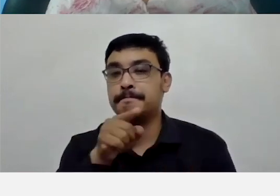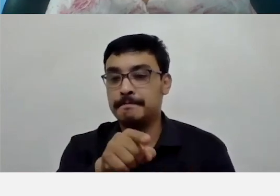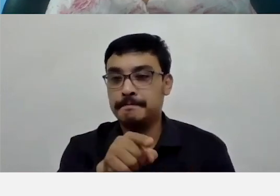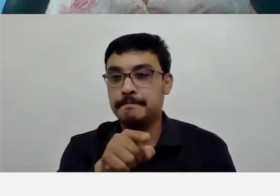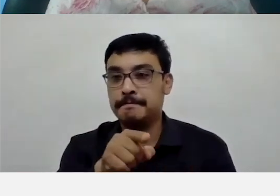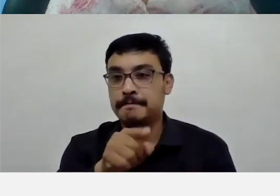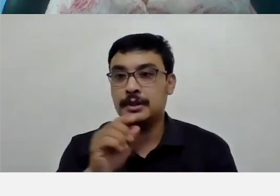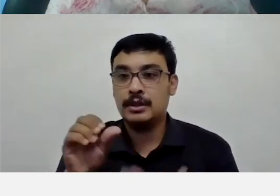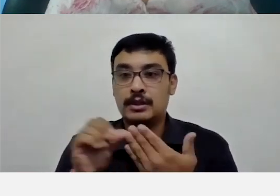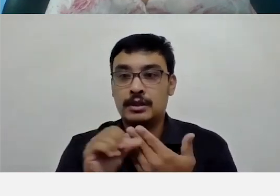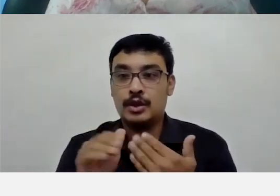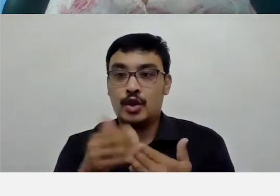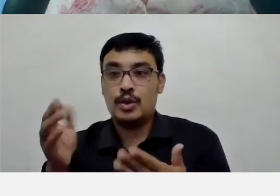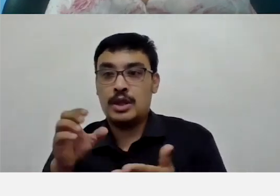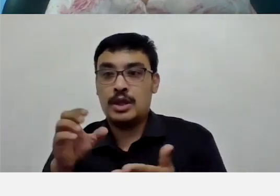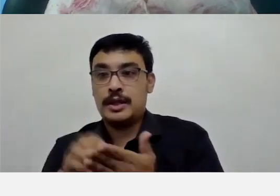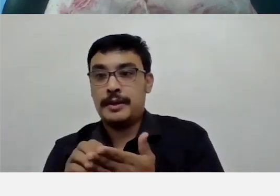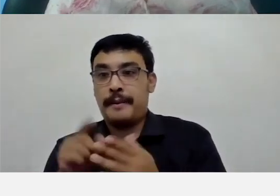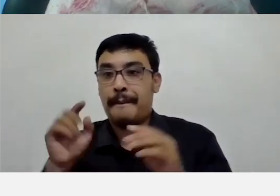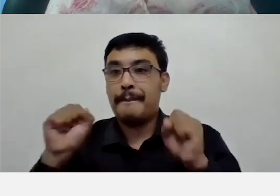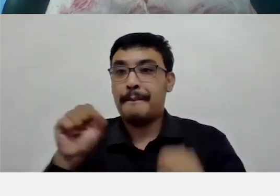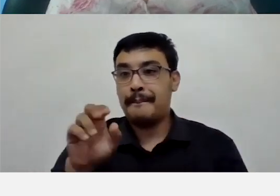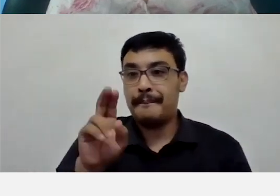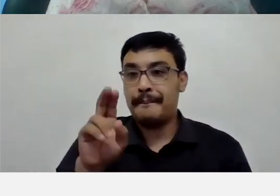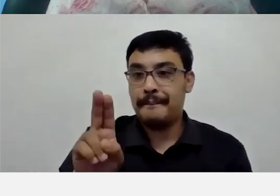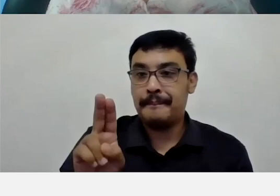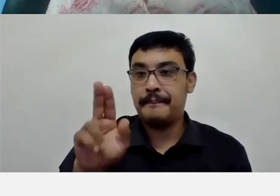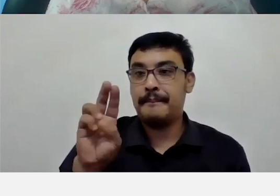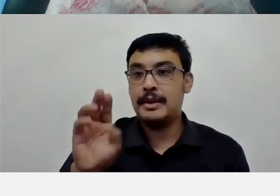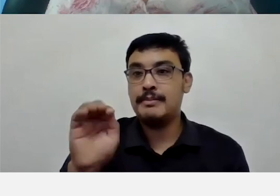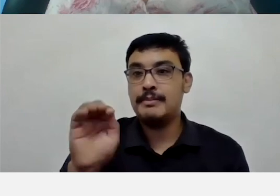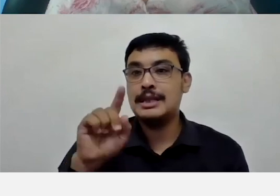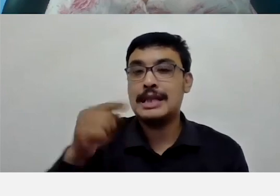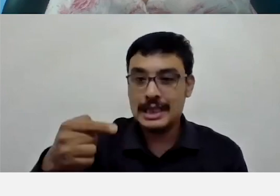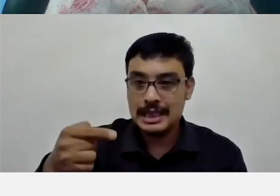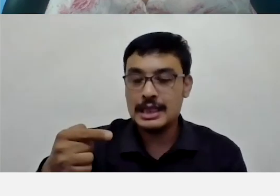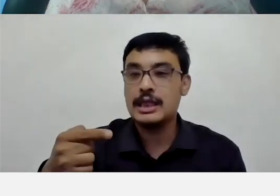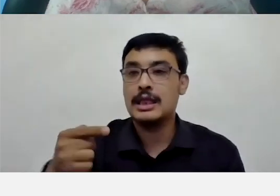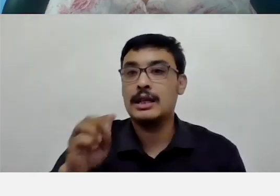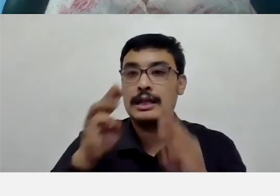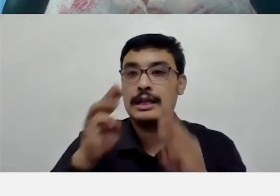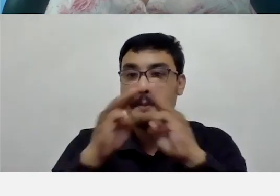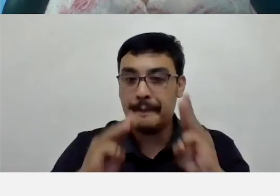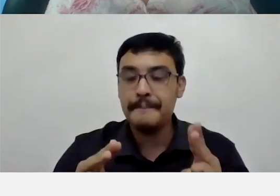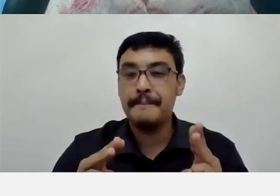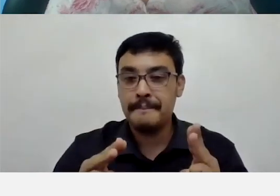find Vimsin temple. So Vimsin temple is a